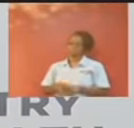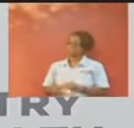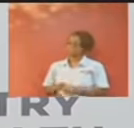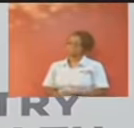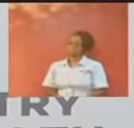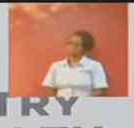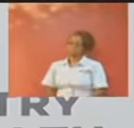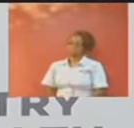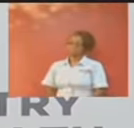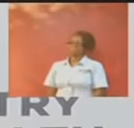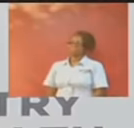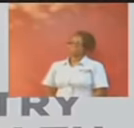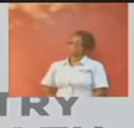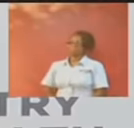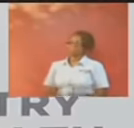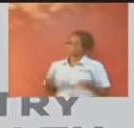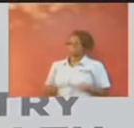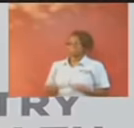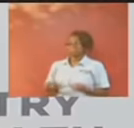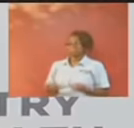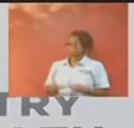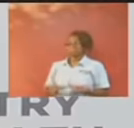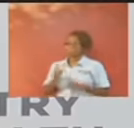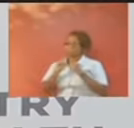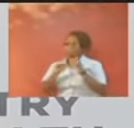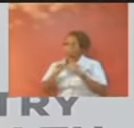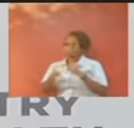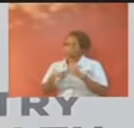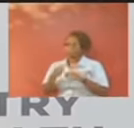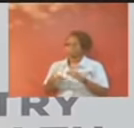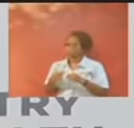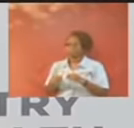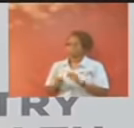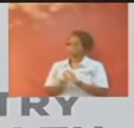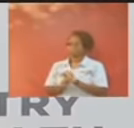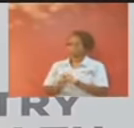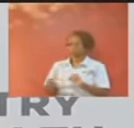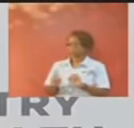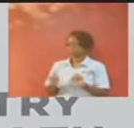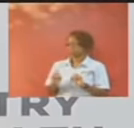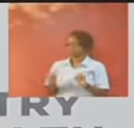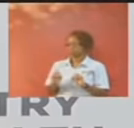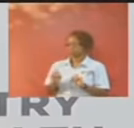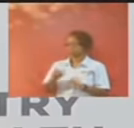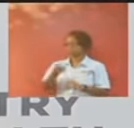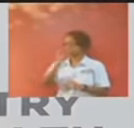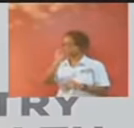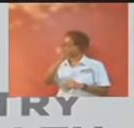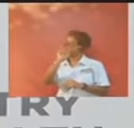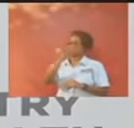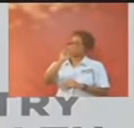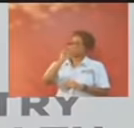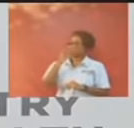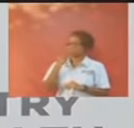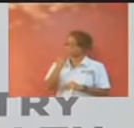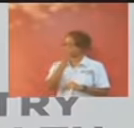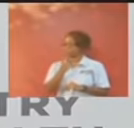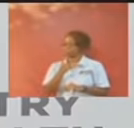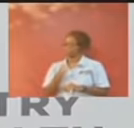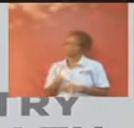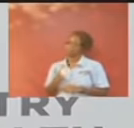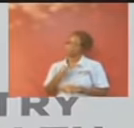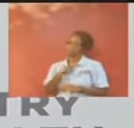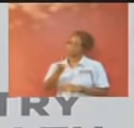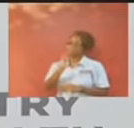restricting alcohol at restaurants and the closure of bars, this is a policy decision that was taken by a group of